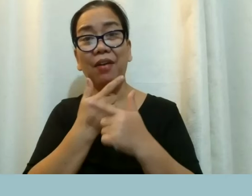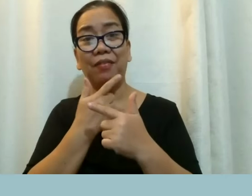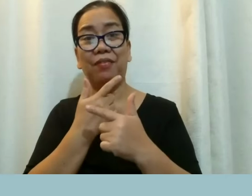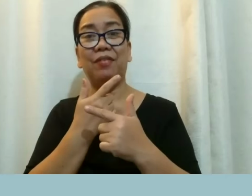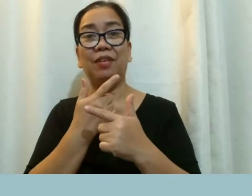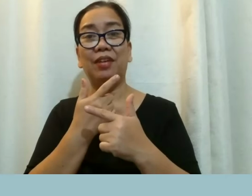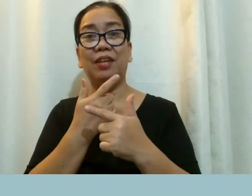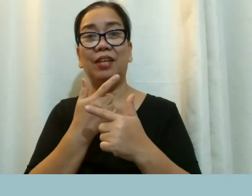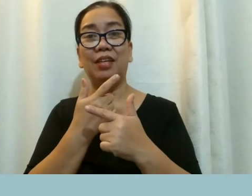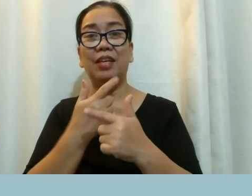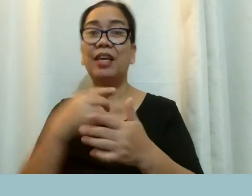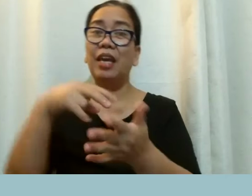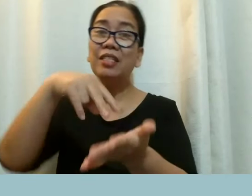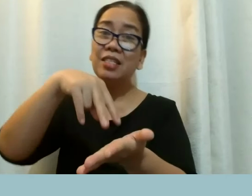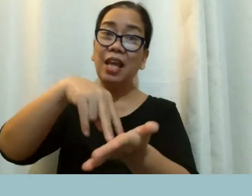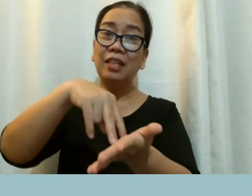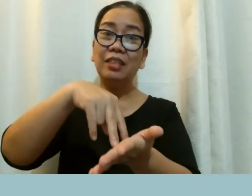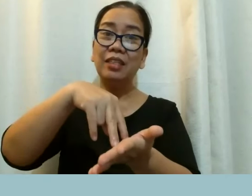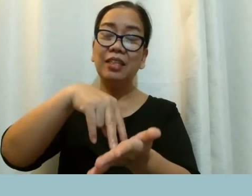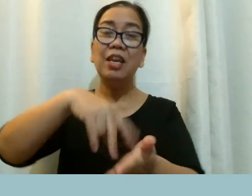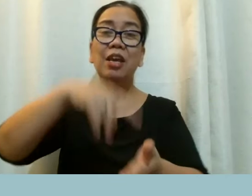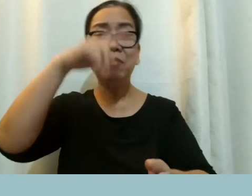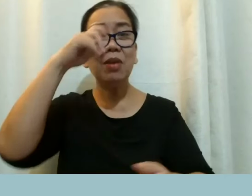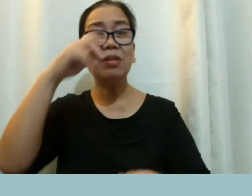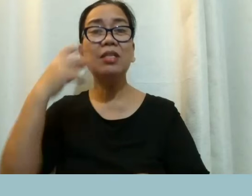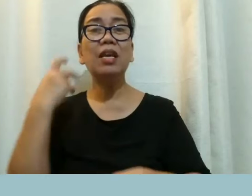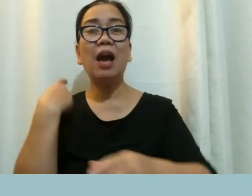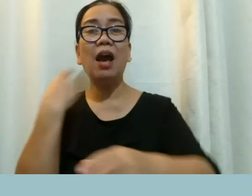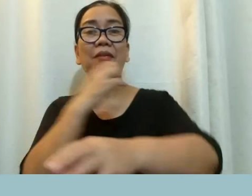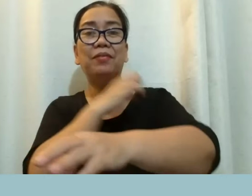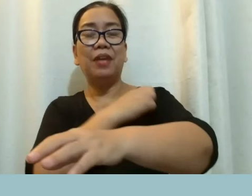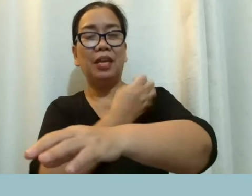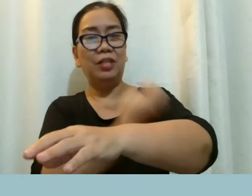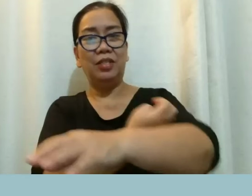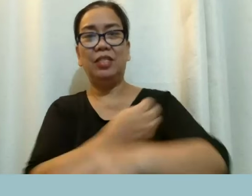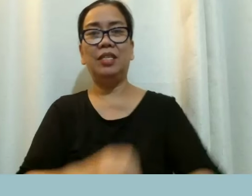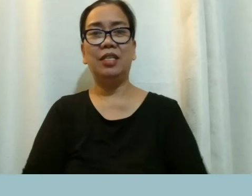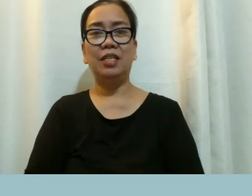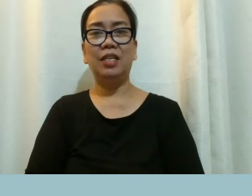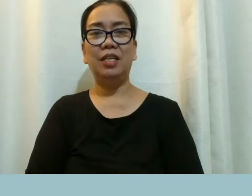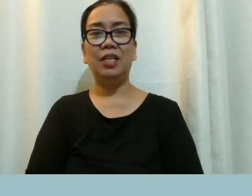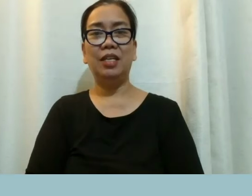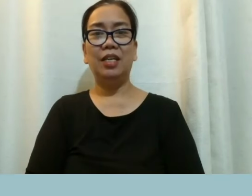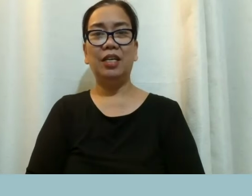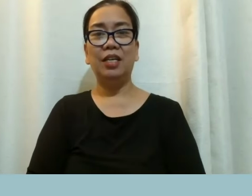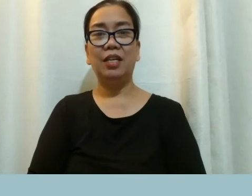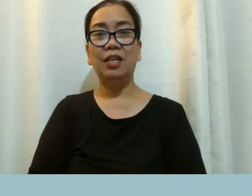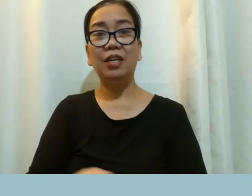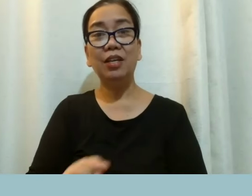can laugh, can stand because they have energy.